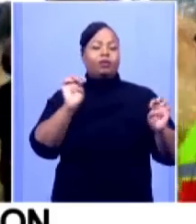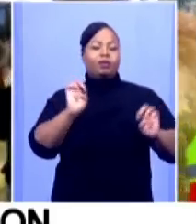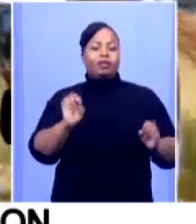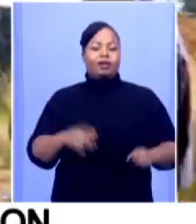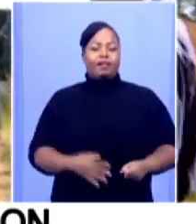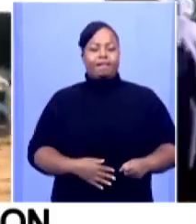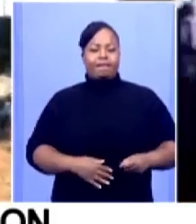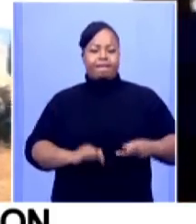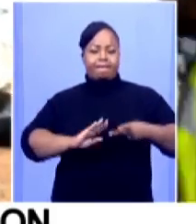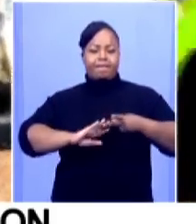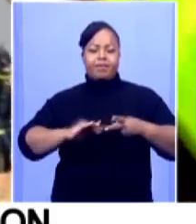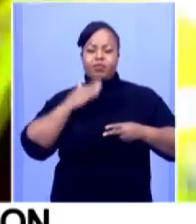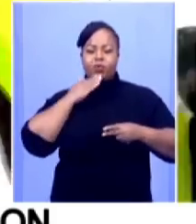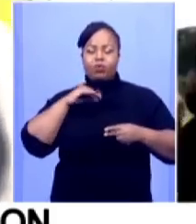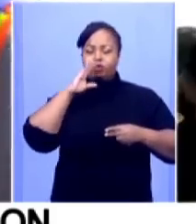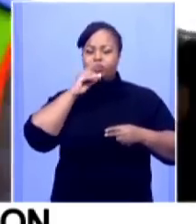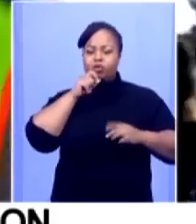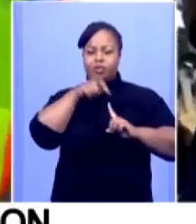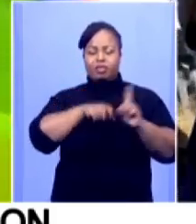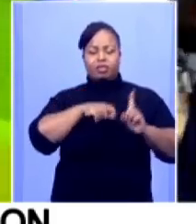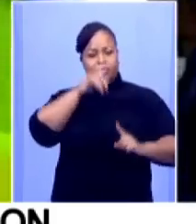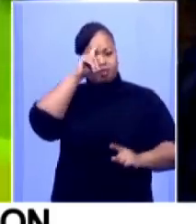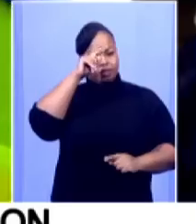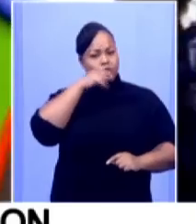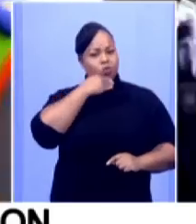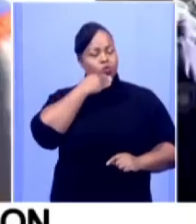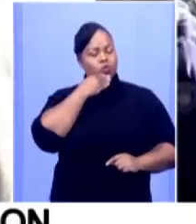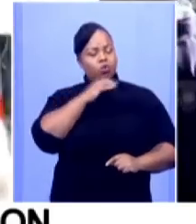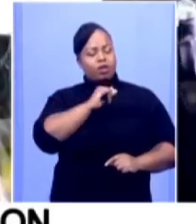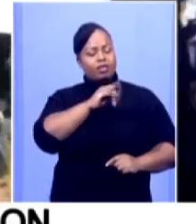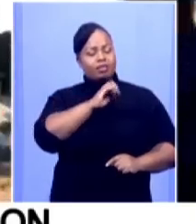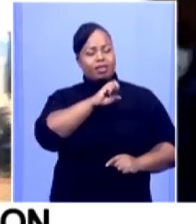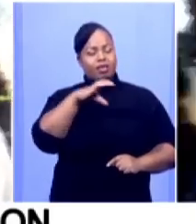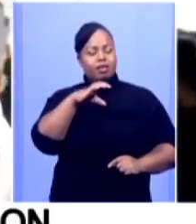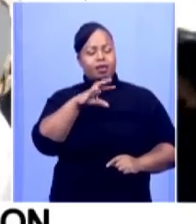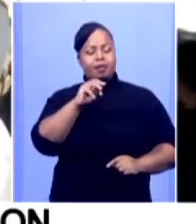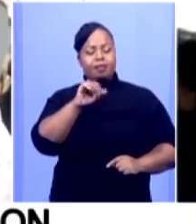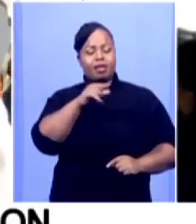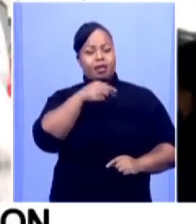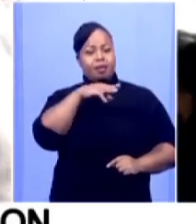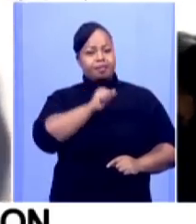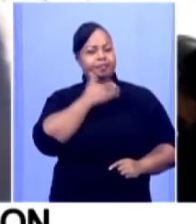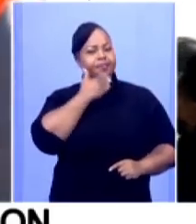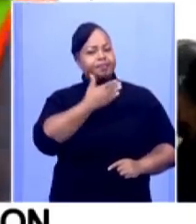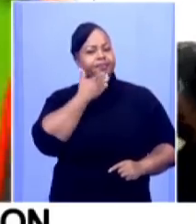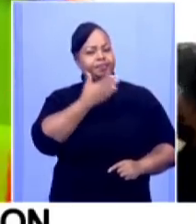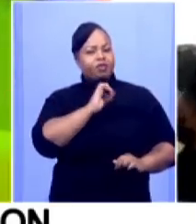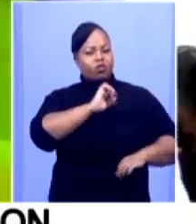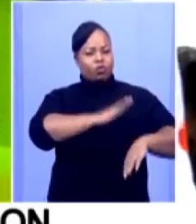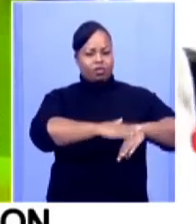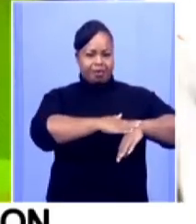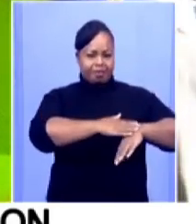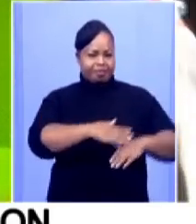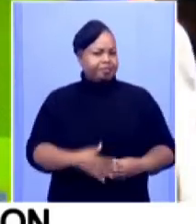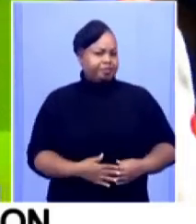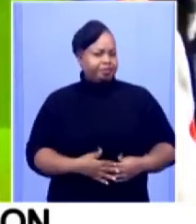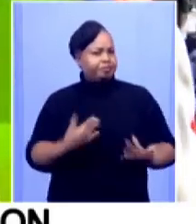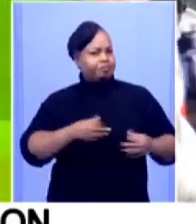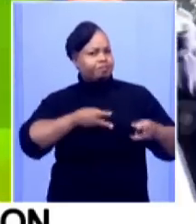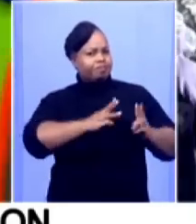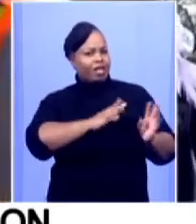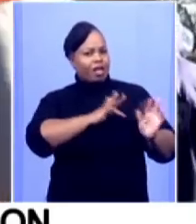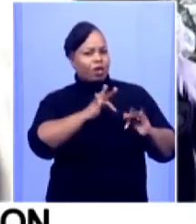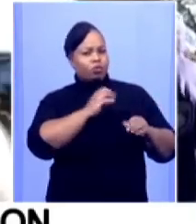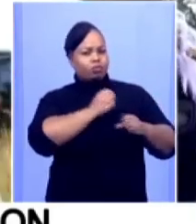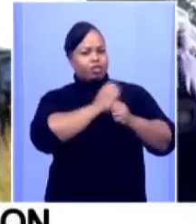Tshwane Metro Police spokesperson, Senior Superintendent Isaac Mahamba. Thank you so much for your time, Senior Sup. What measures have you taken to ensure